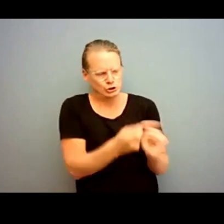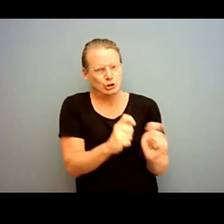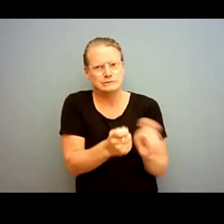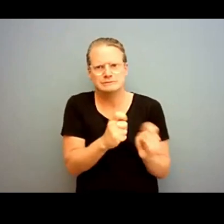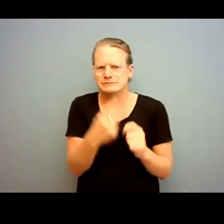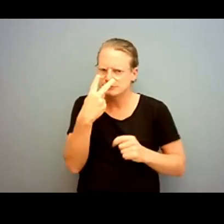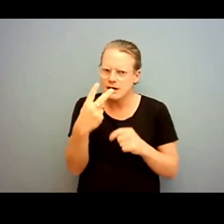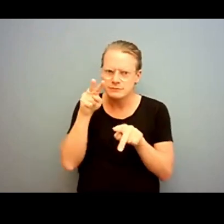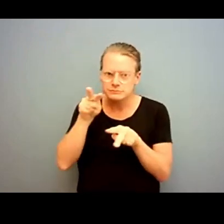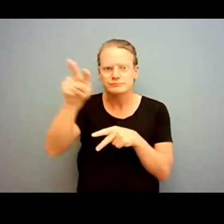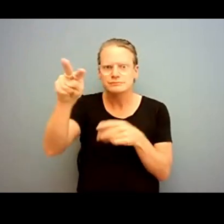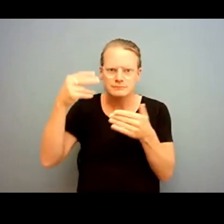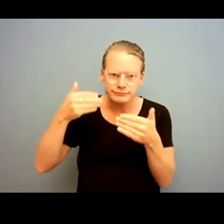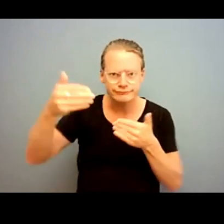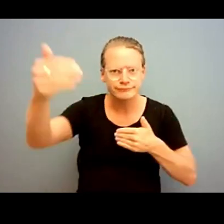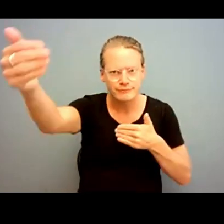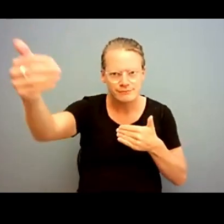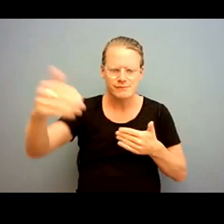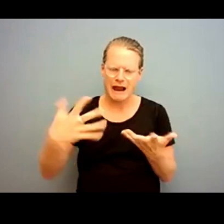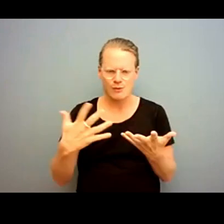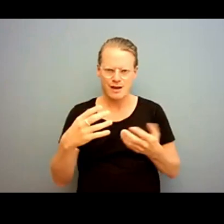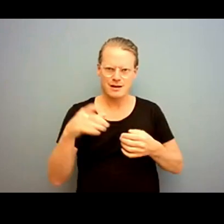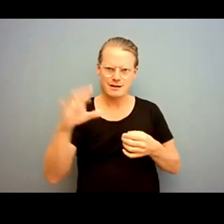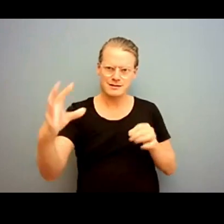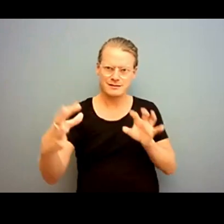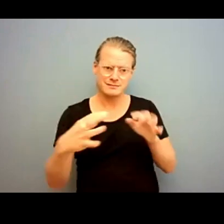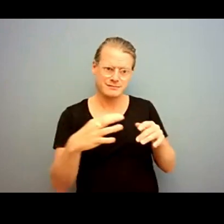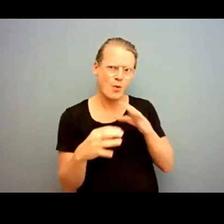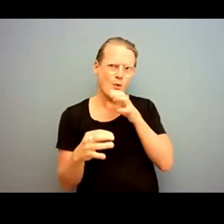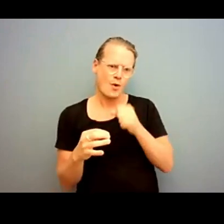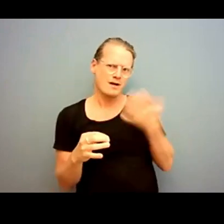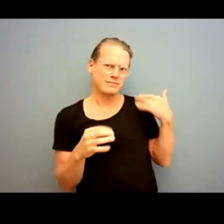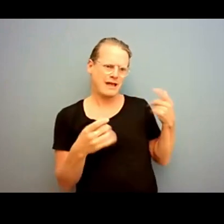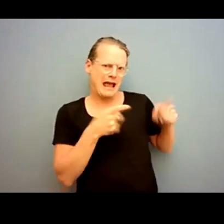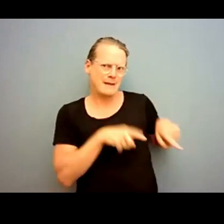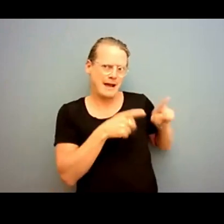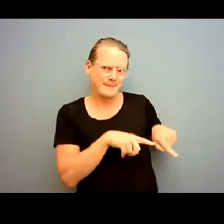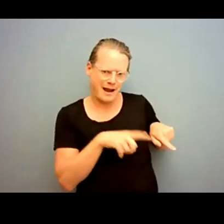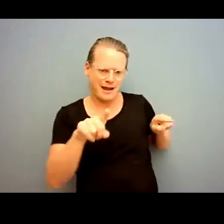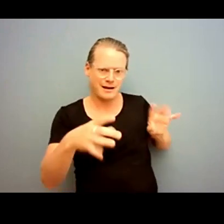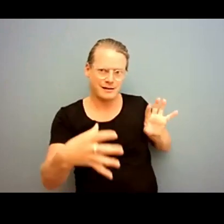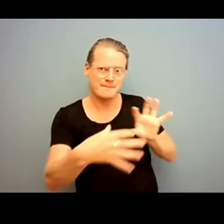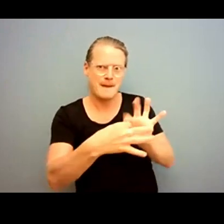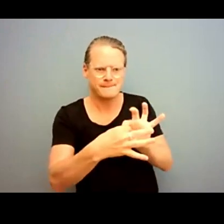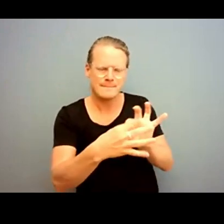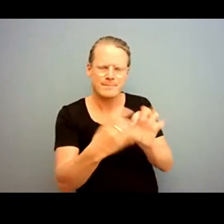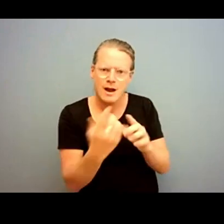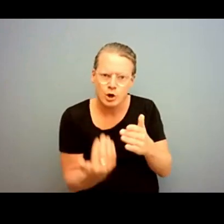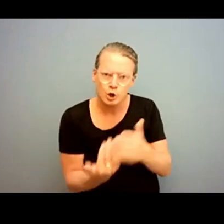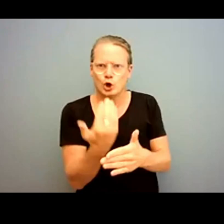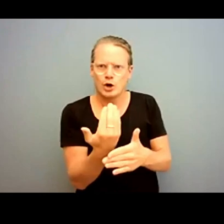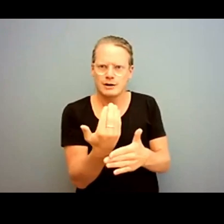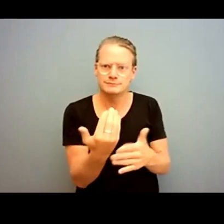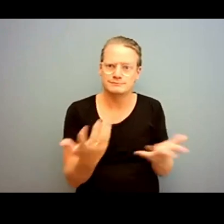intersectionality with newer approaches, for example, represented by the UN Sustainable Development